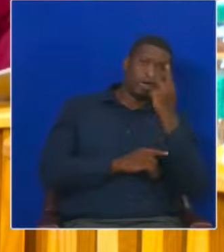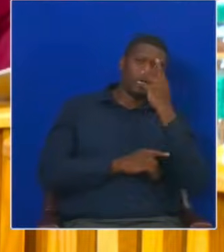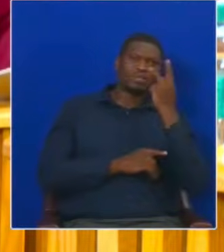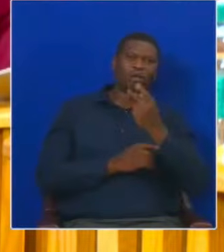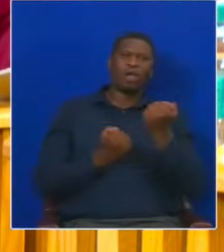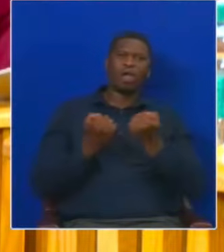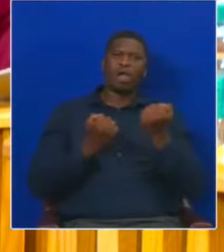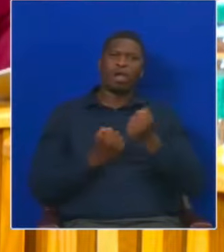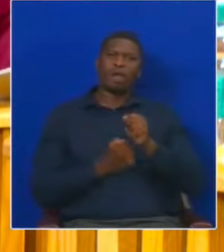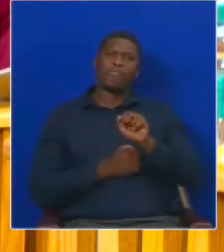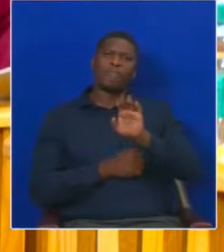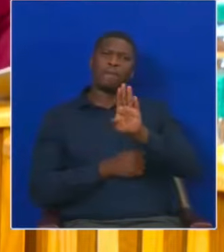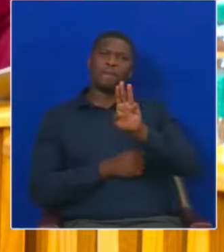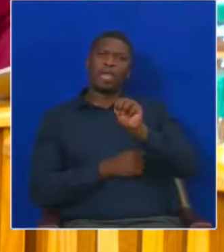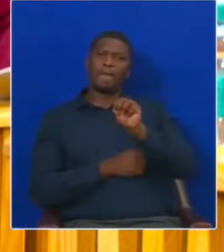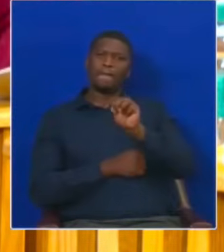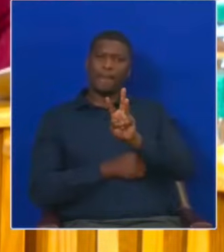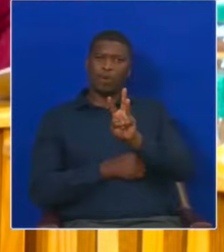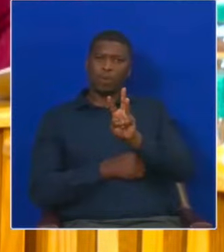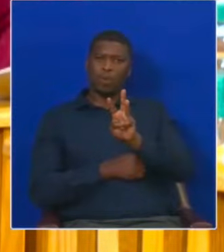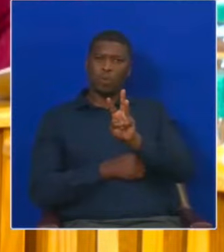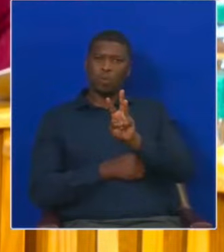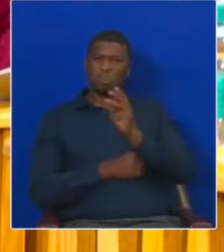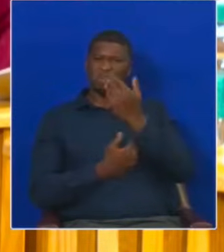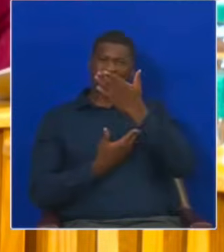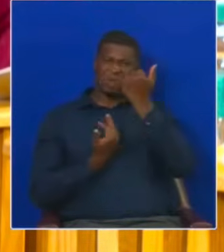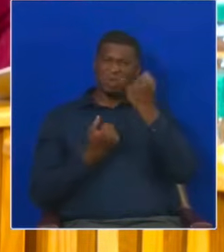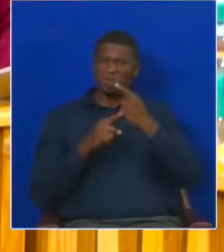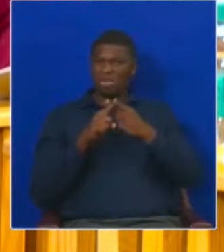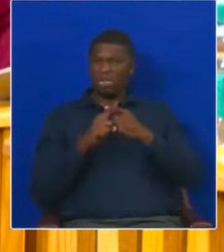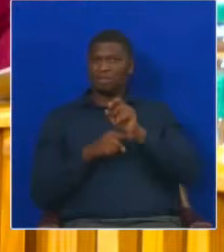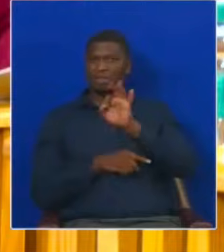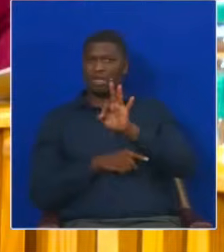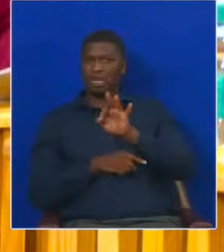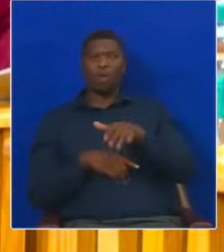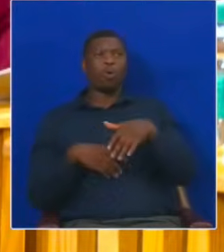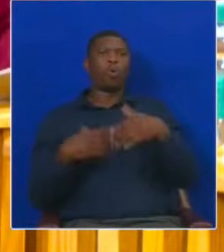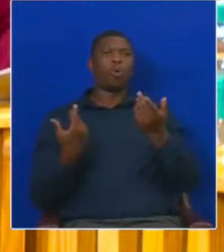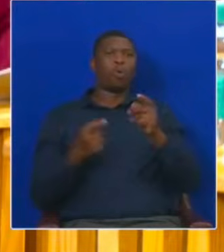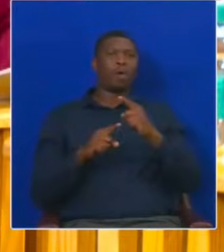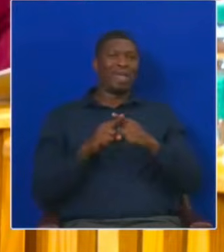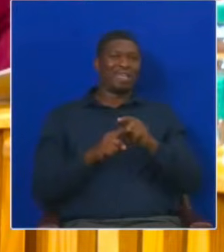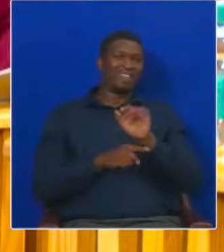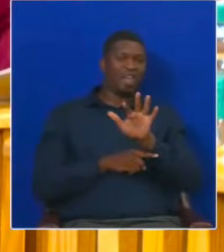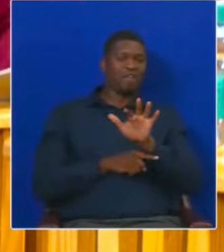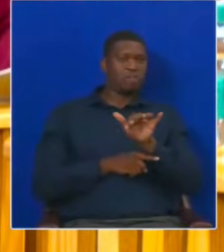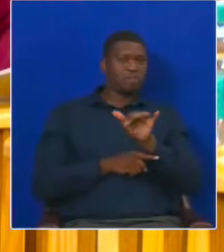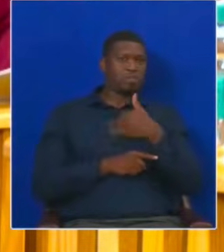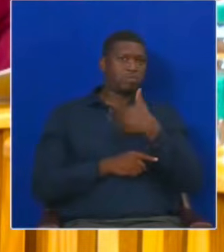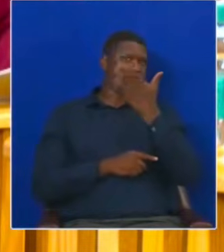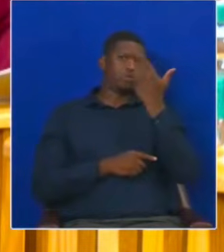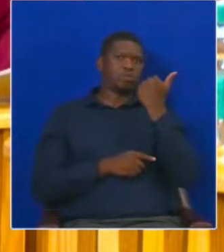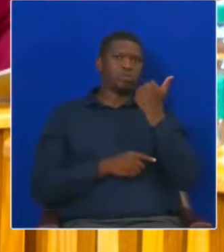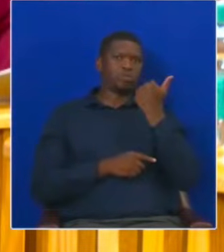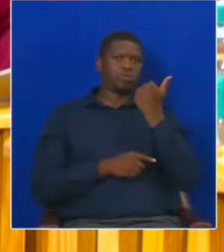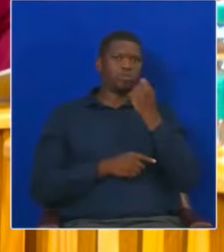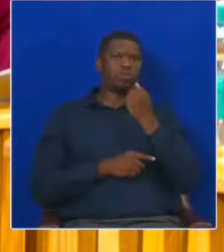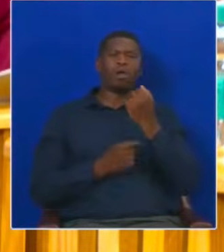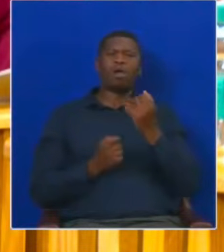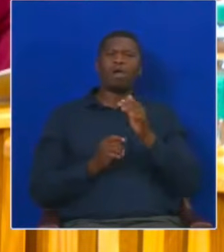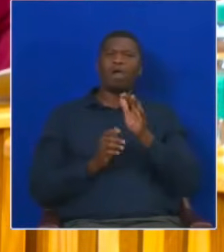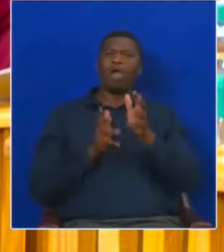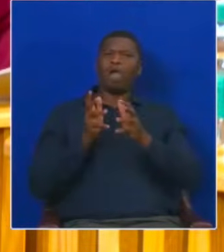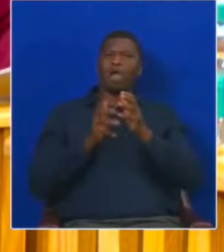or X5, but white in color without number plates. He